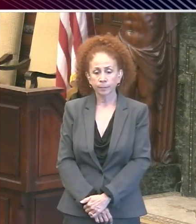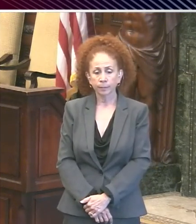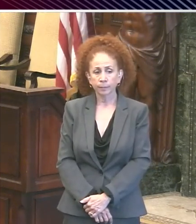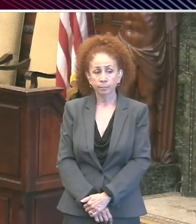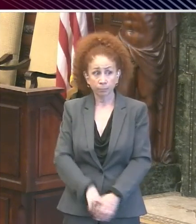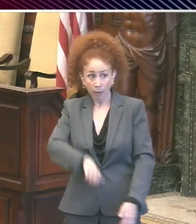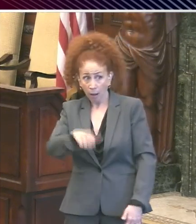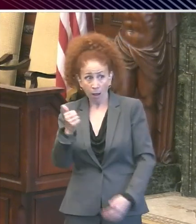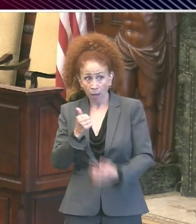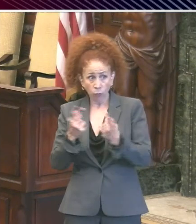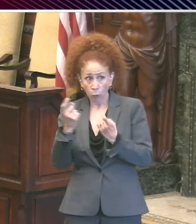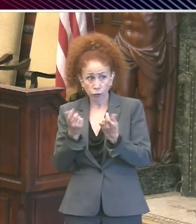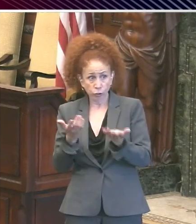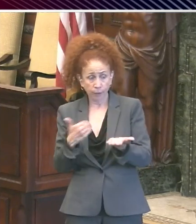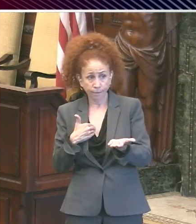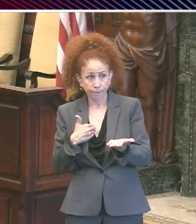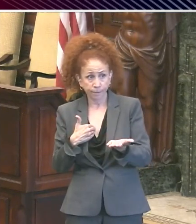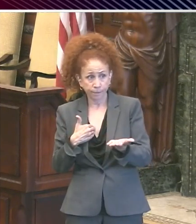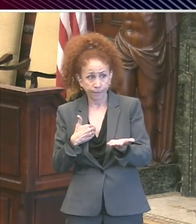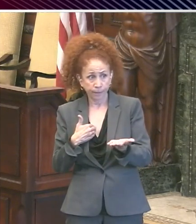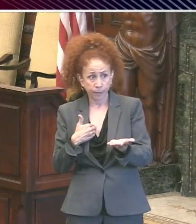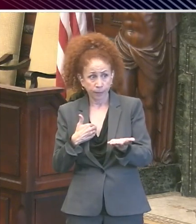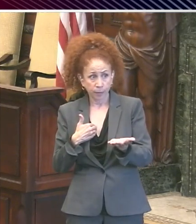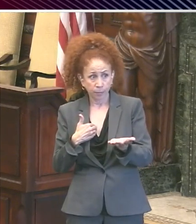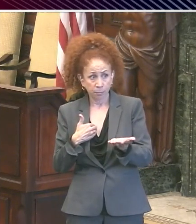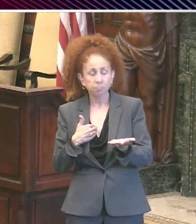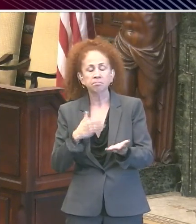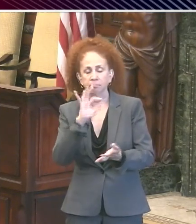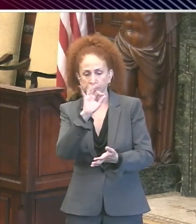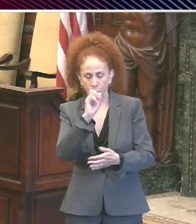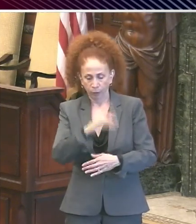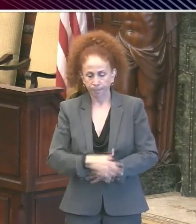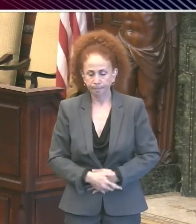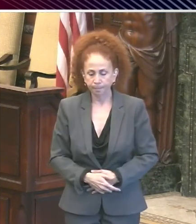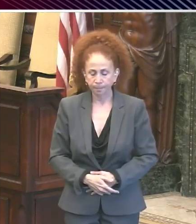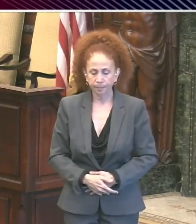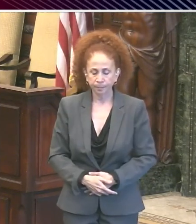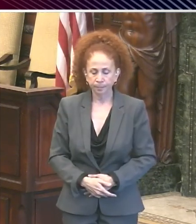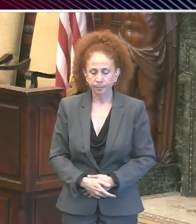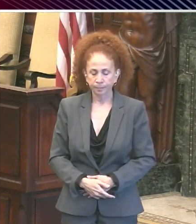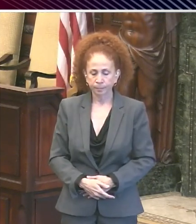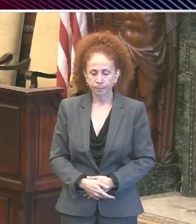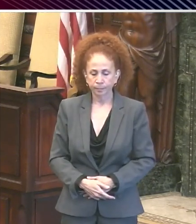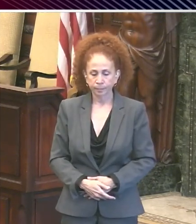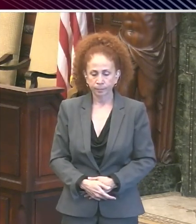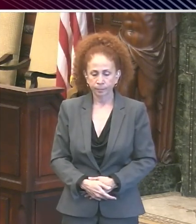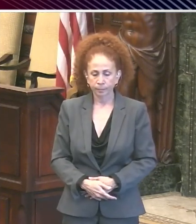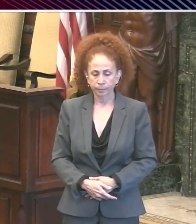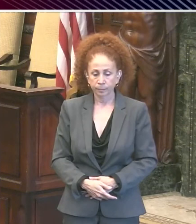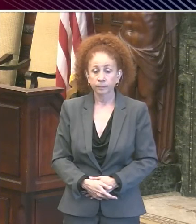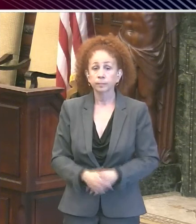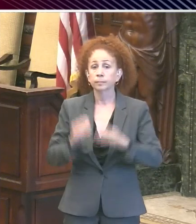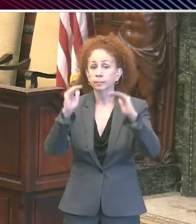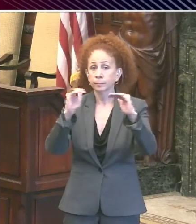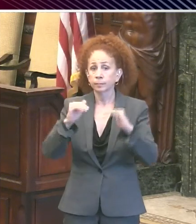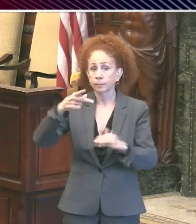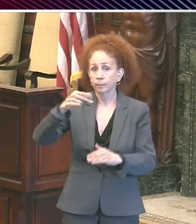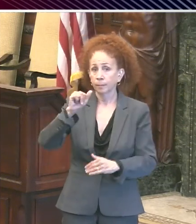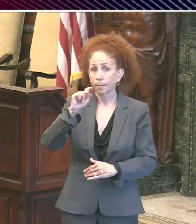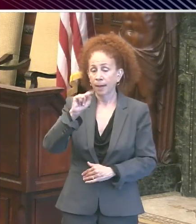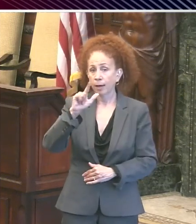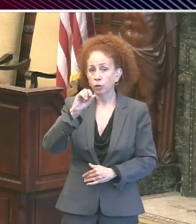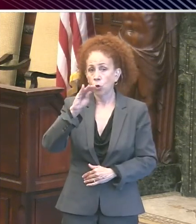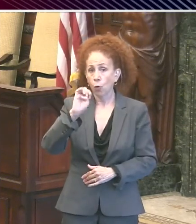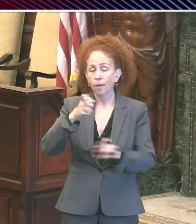Claudia, did you have any other questions? Nope, I just needed that. Thank you. Okay. We are going to move now to Pat Loeb